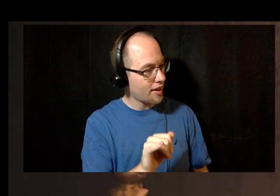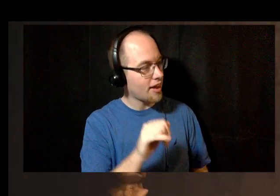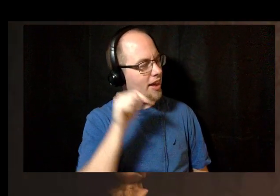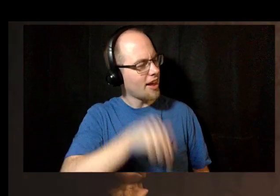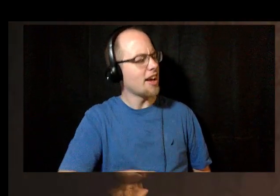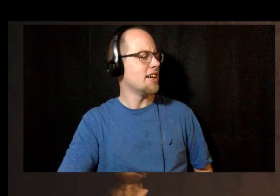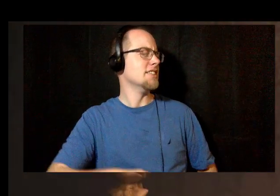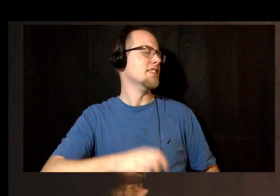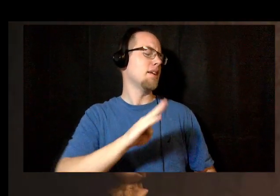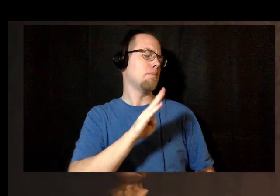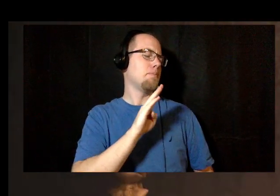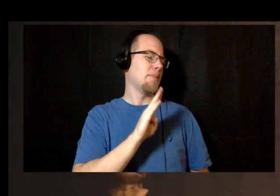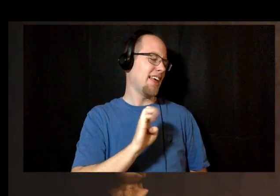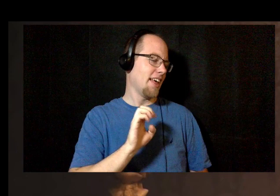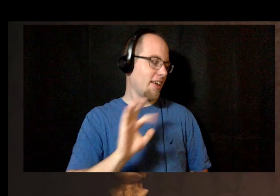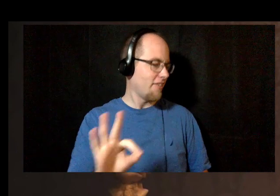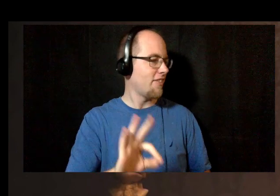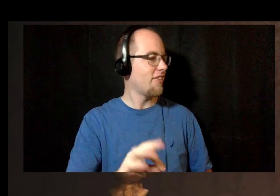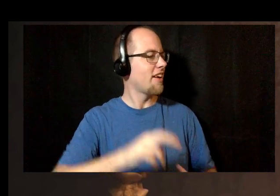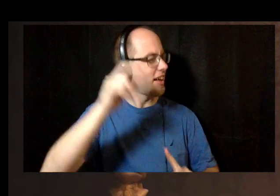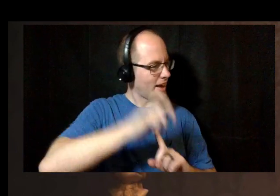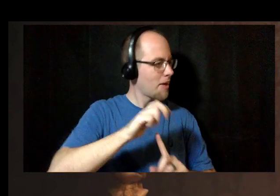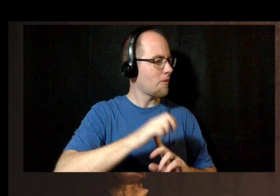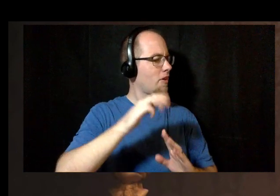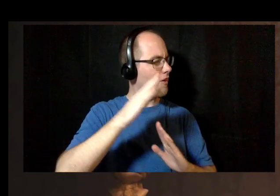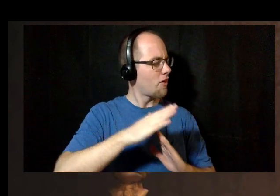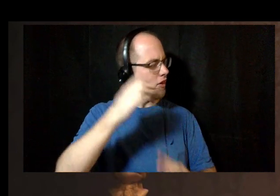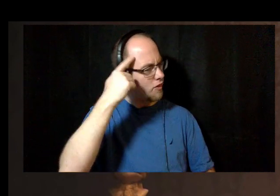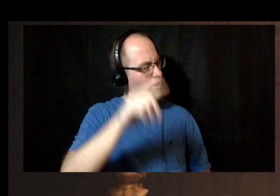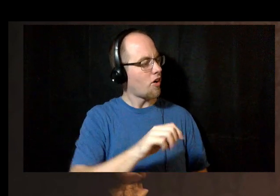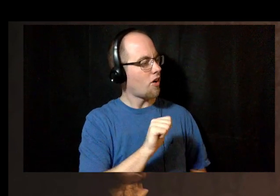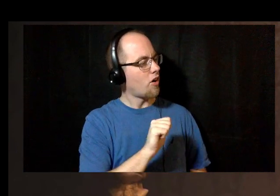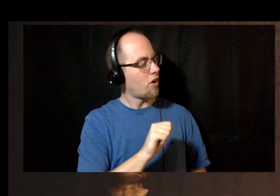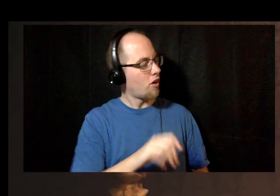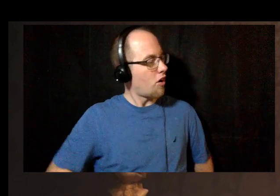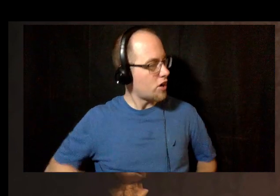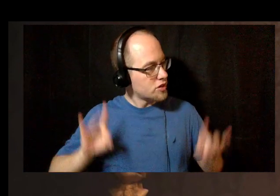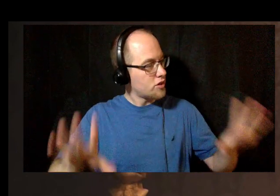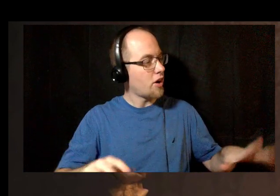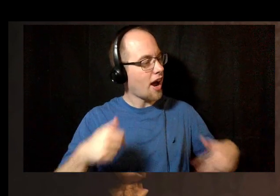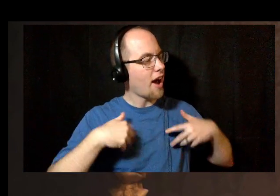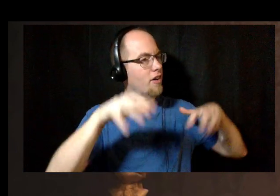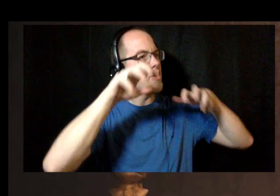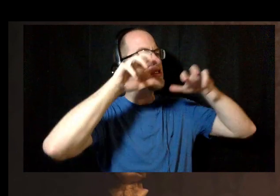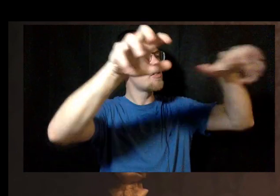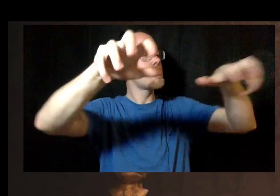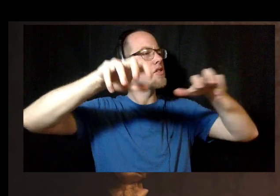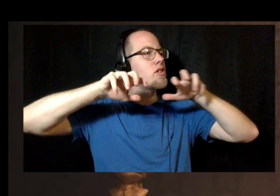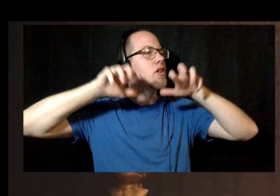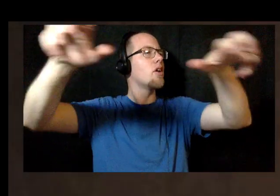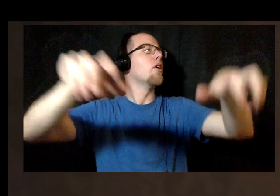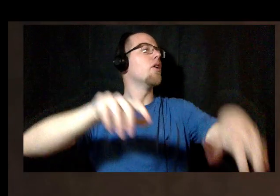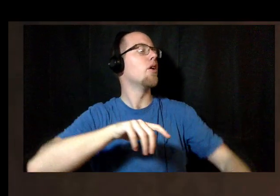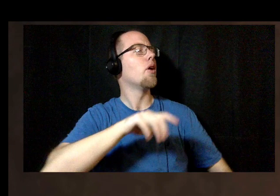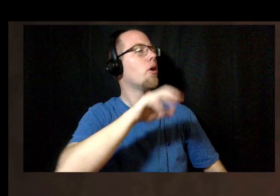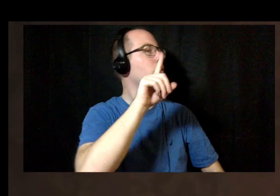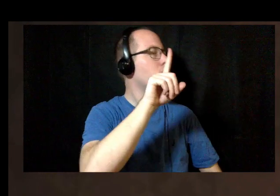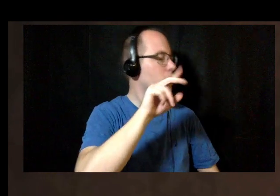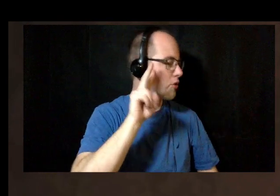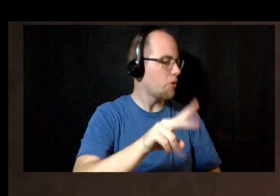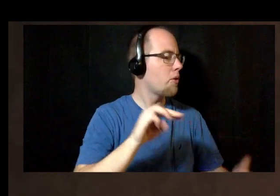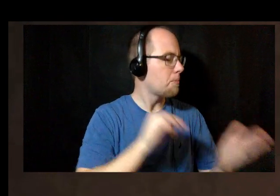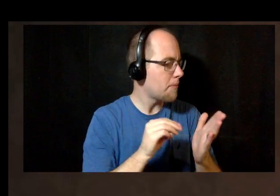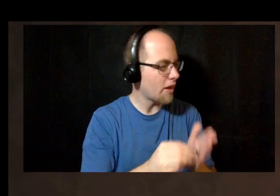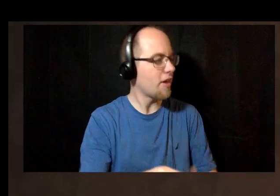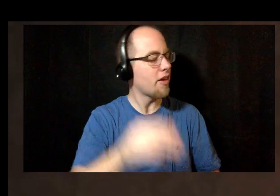capital of Australia? Ah, fuck, I didn't know that. With over 2.5 million head of cattle within a 2.5k radius of the town